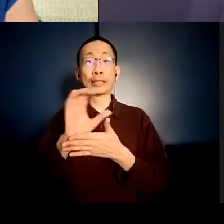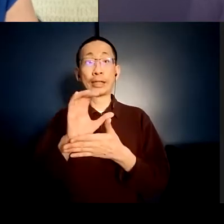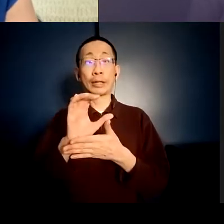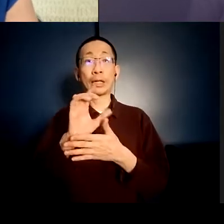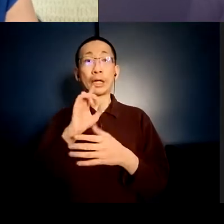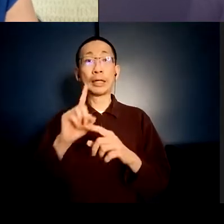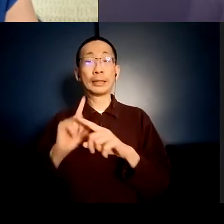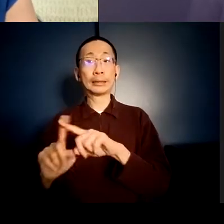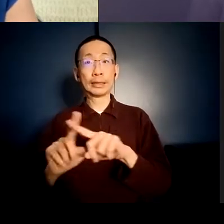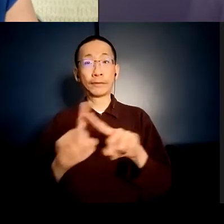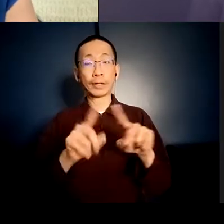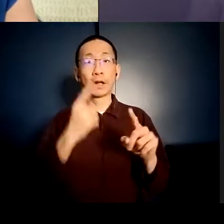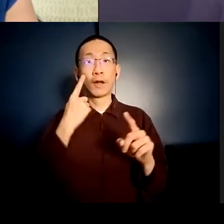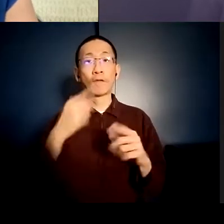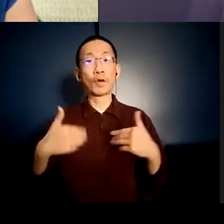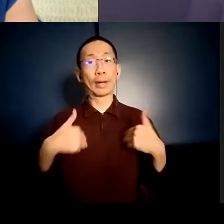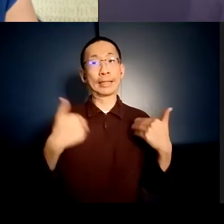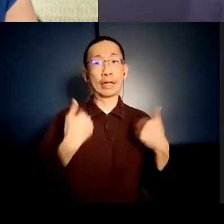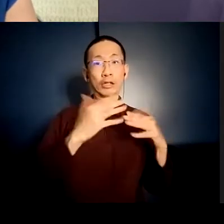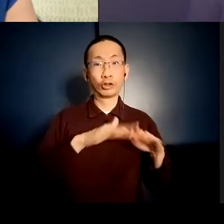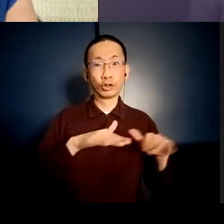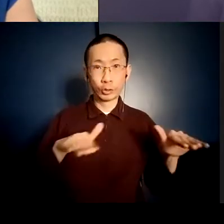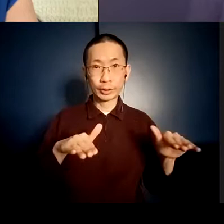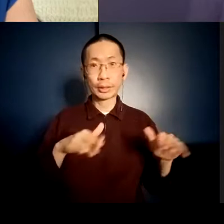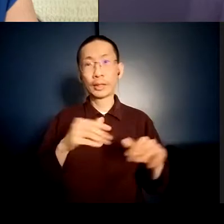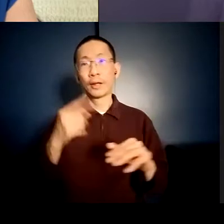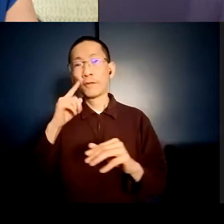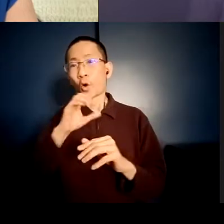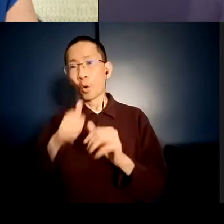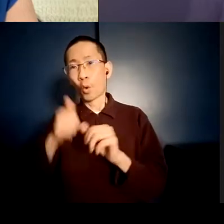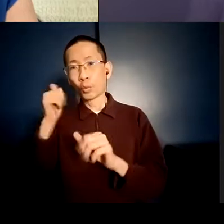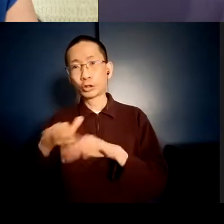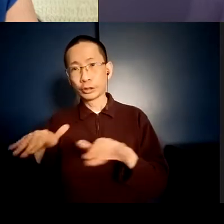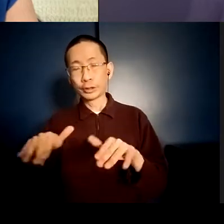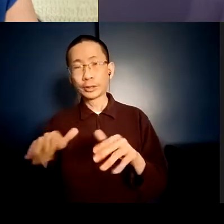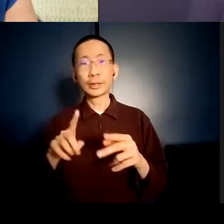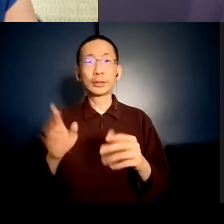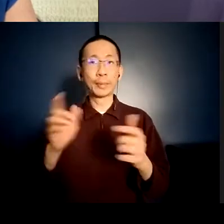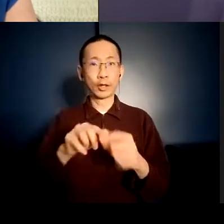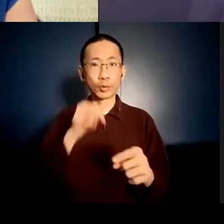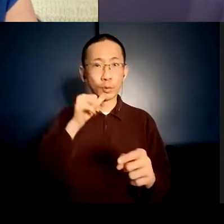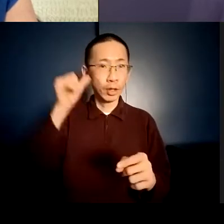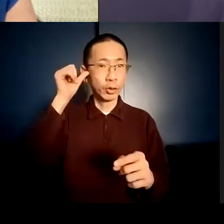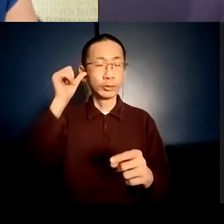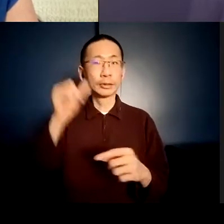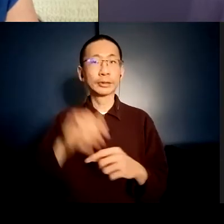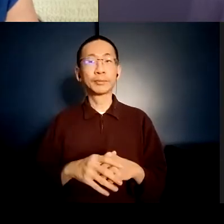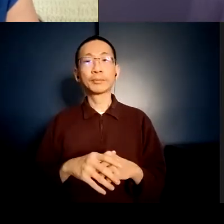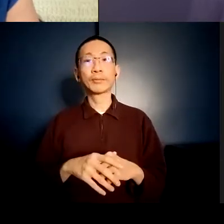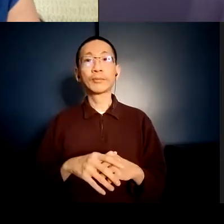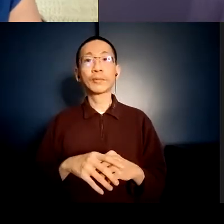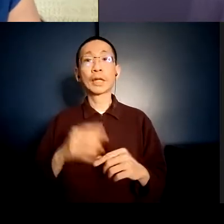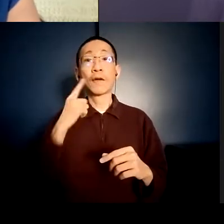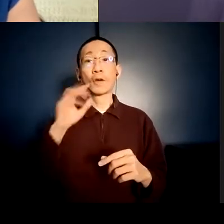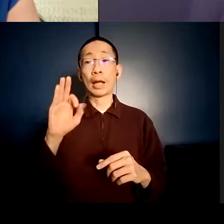different for young children and for older children and for adults. As far as